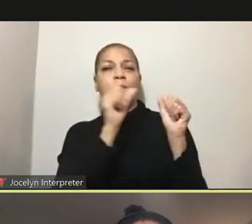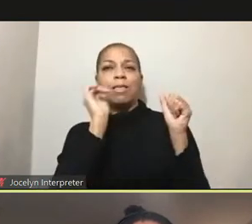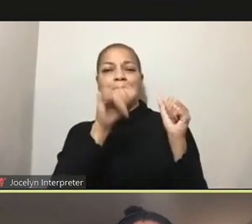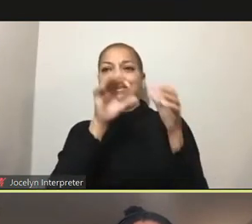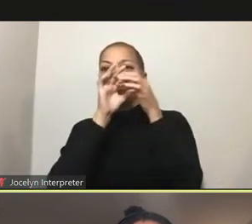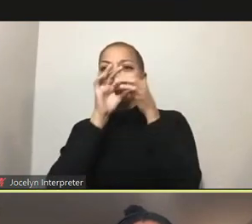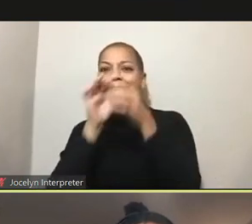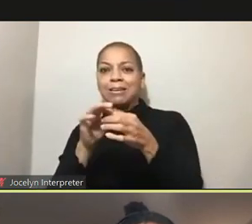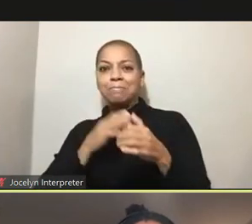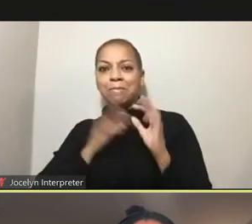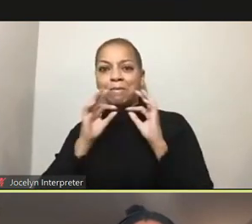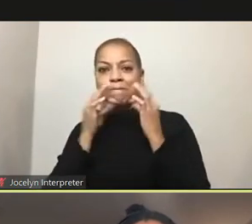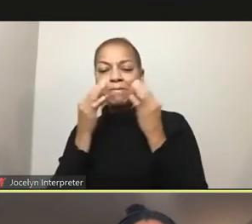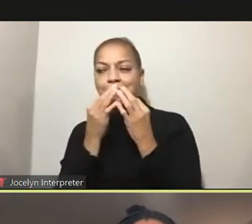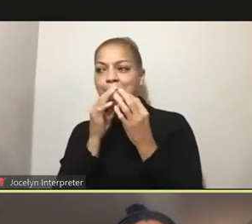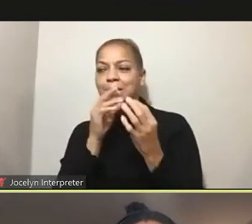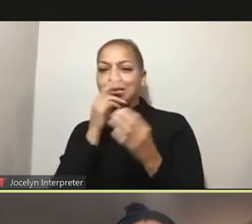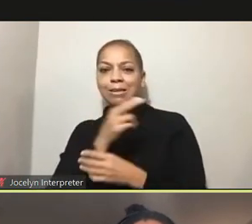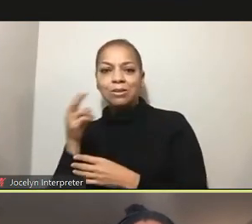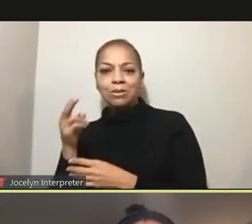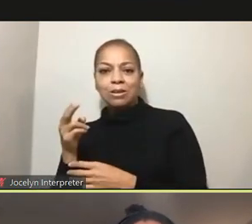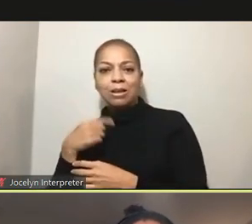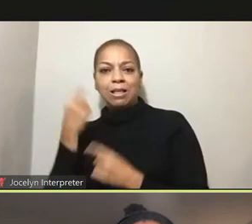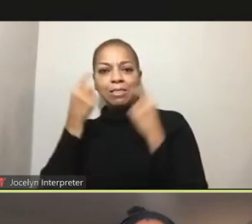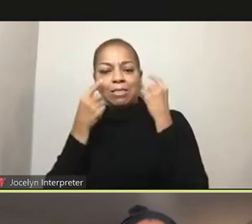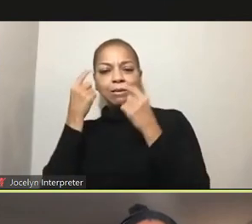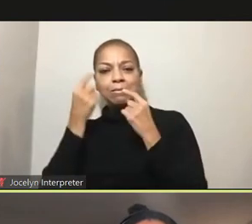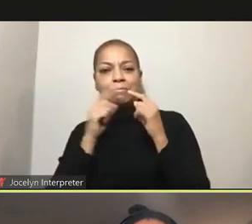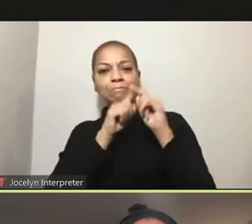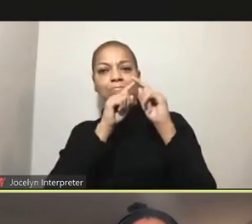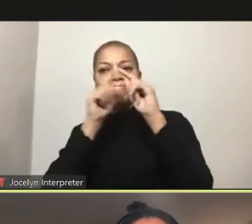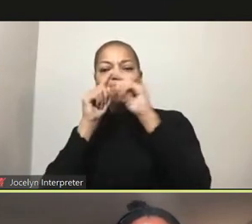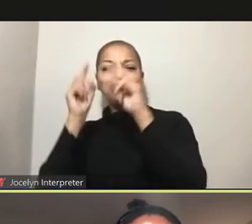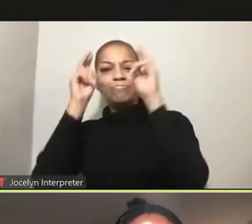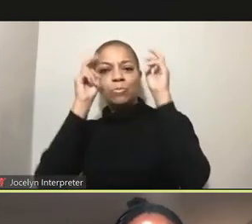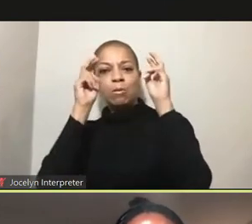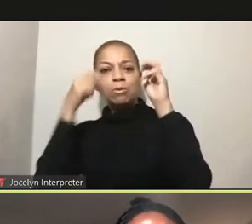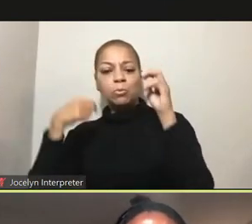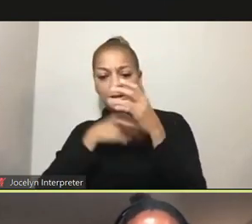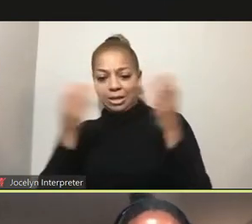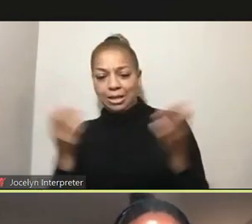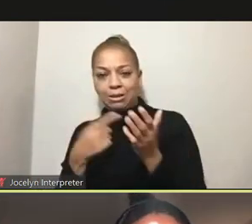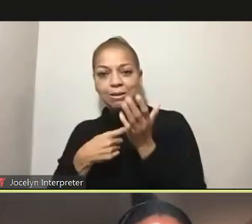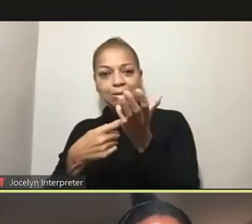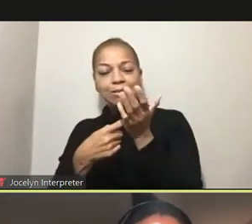lineage, and then thinking about the topics that we have come here to talk about.